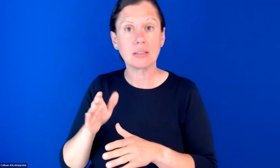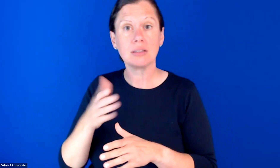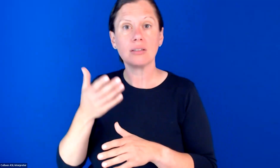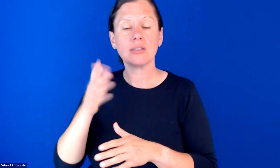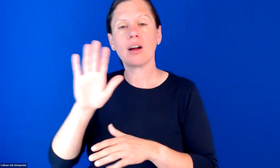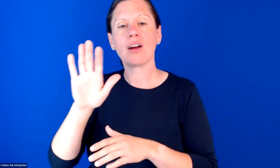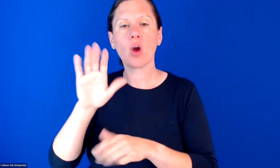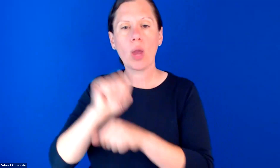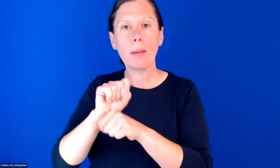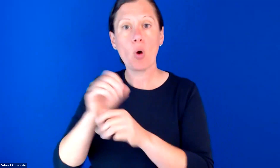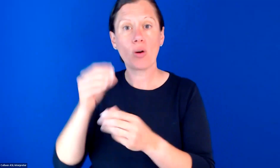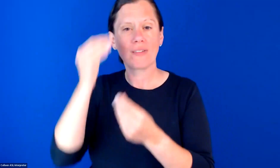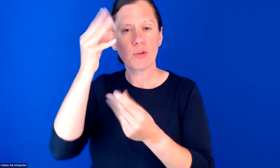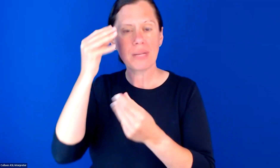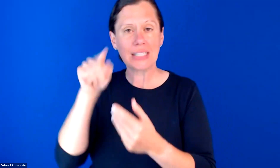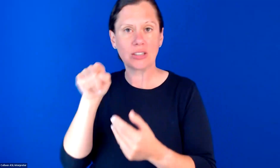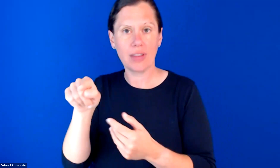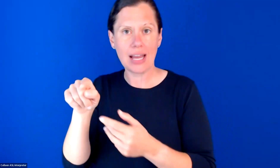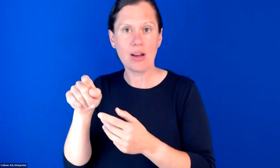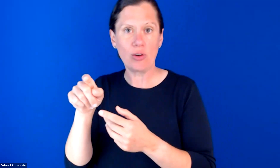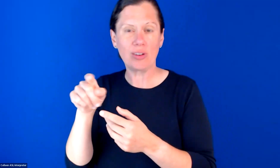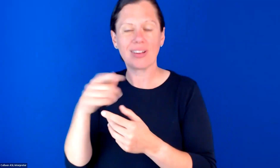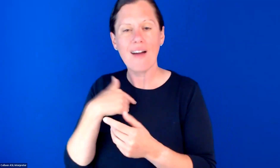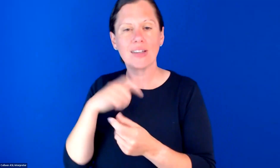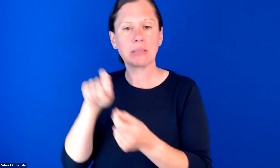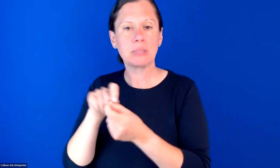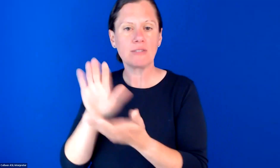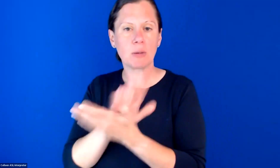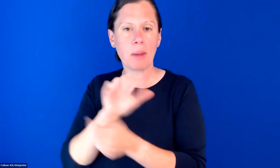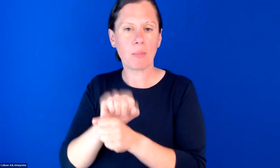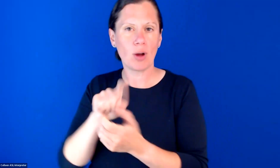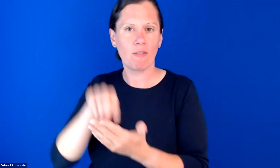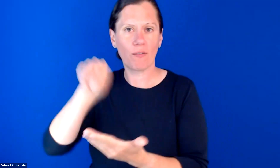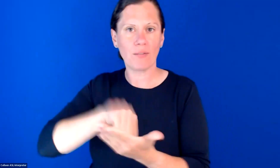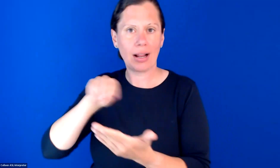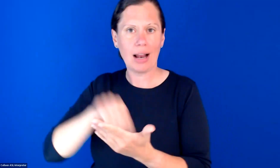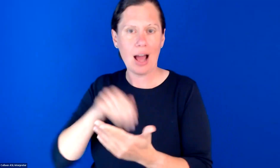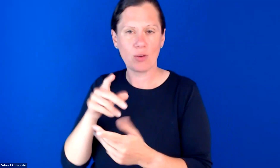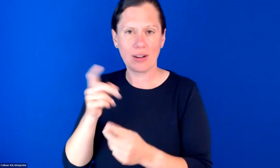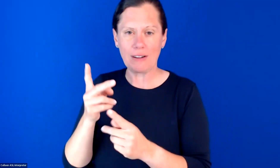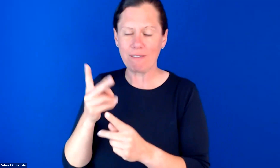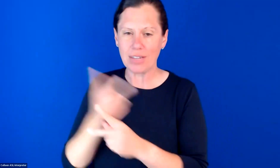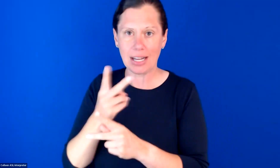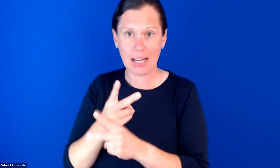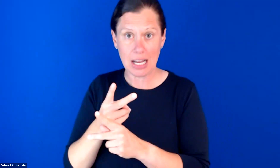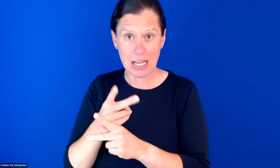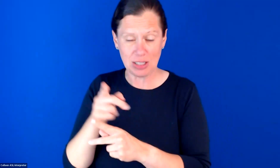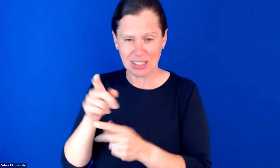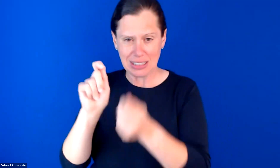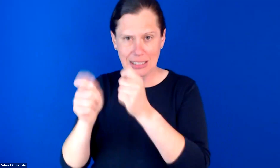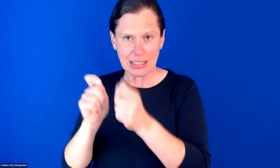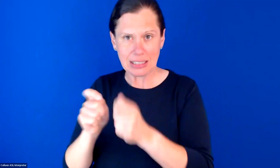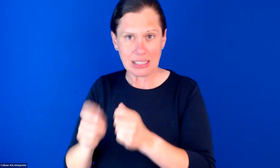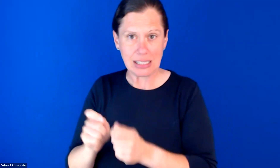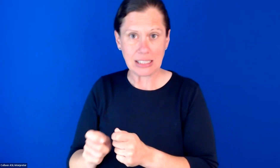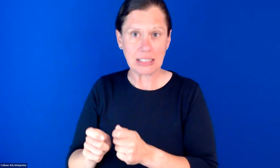apply in a paper process. And ESD is working through those, both the paper and the